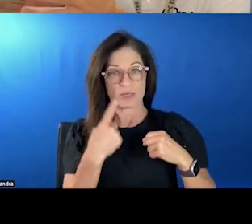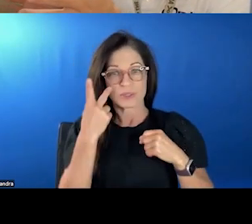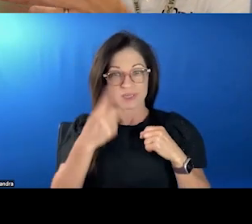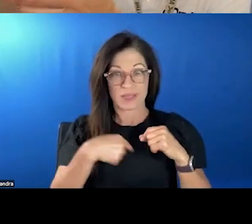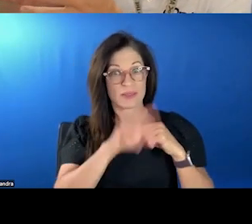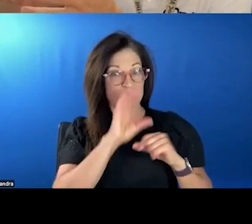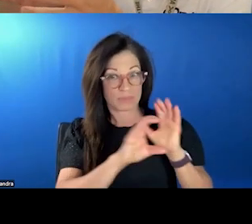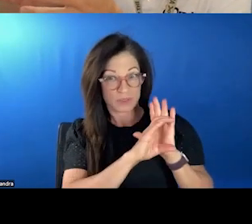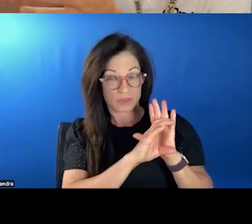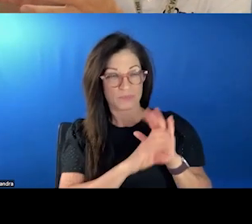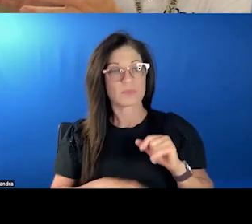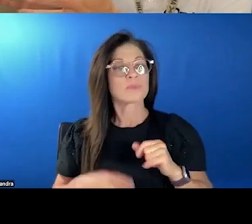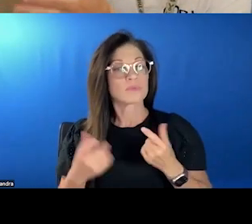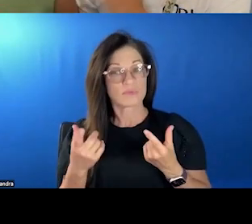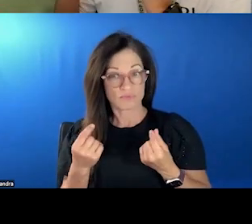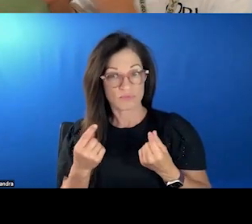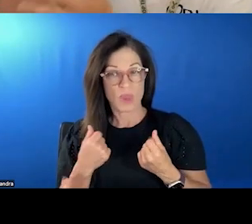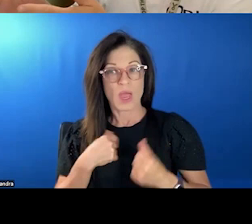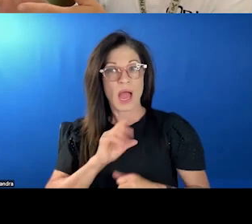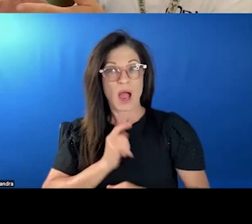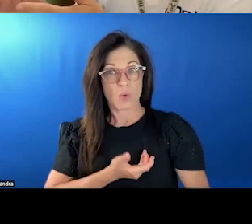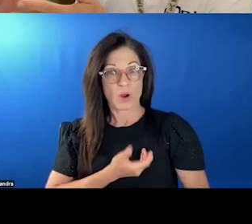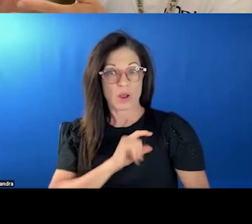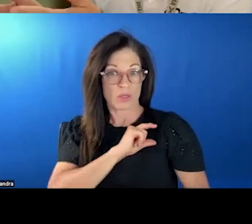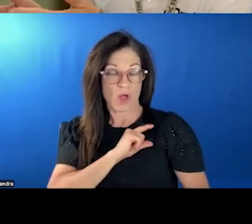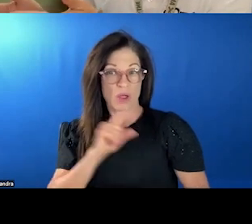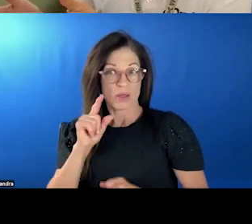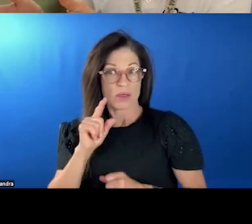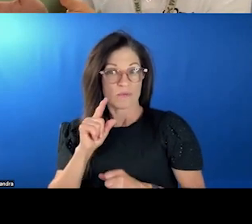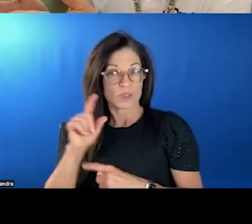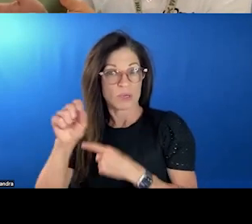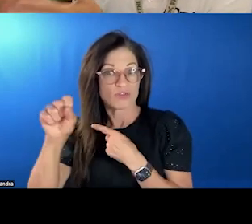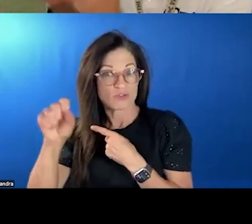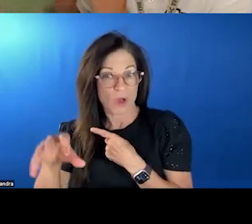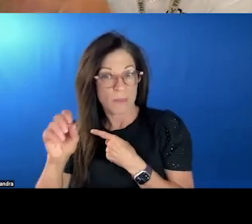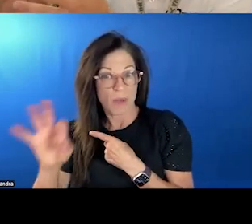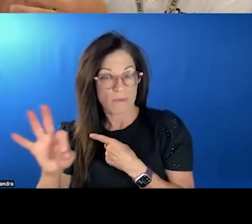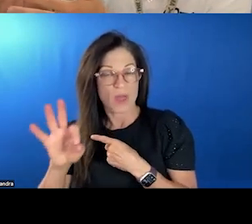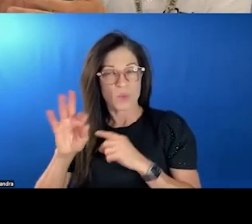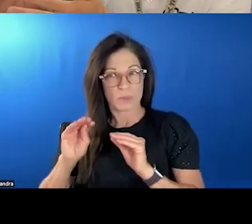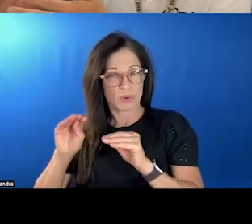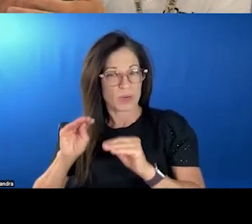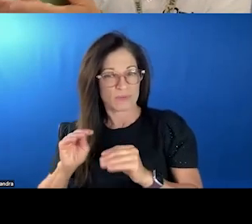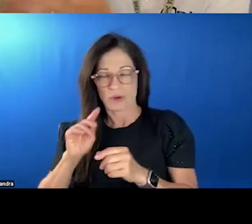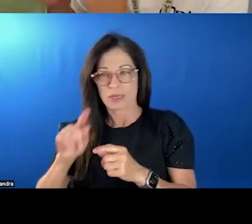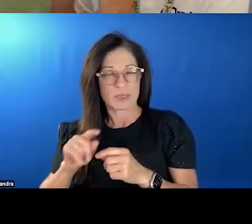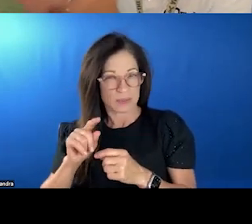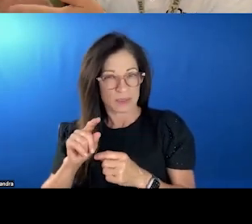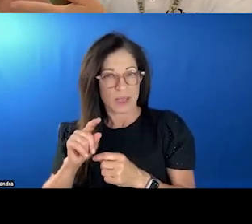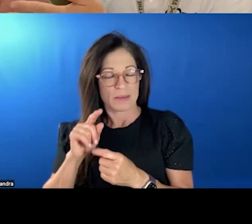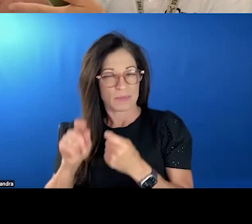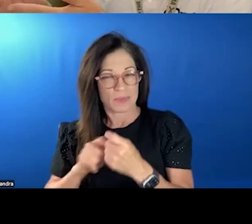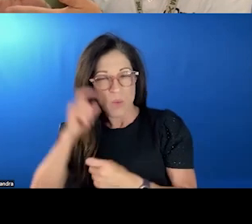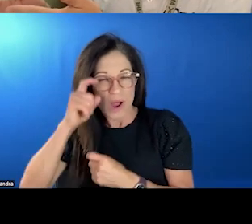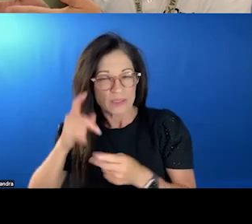place our law enforcement drop off in a strategic area on our campus that's very easy to see, and we